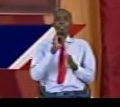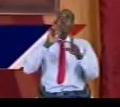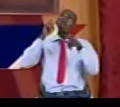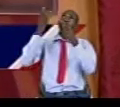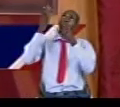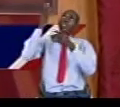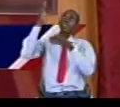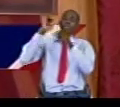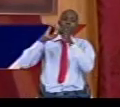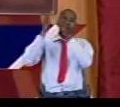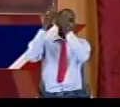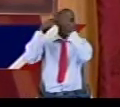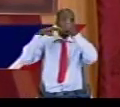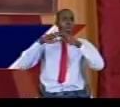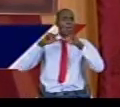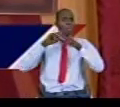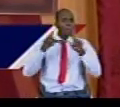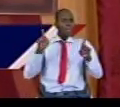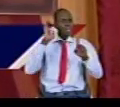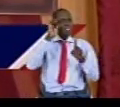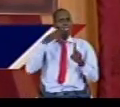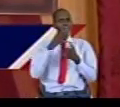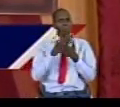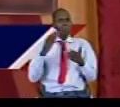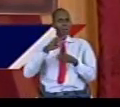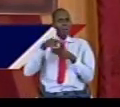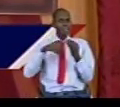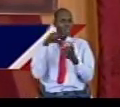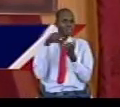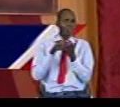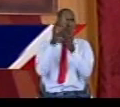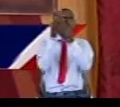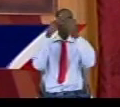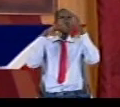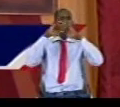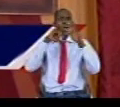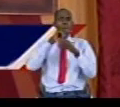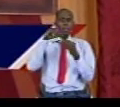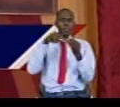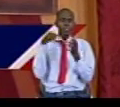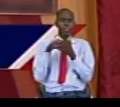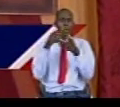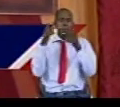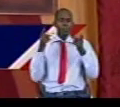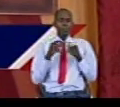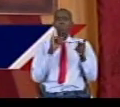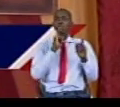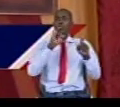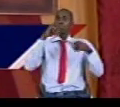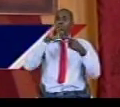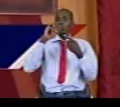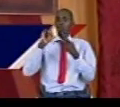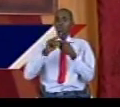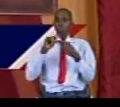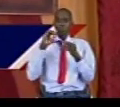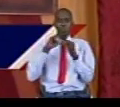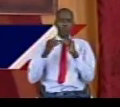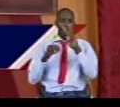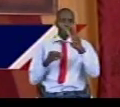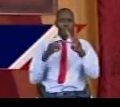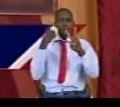said something about this heaven, about the place was going to. Point number two, the destiny